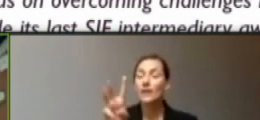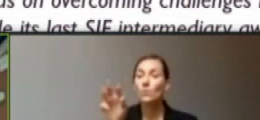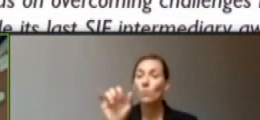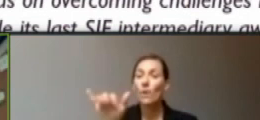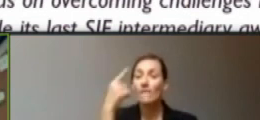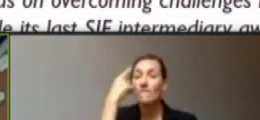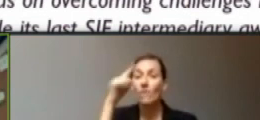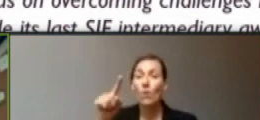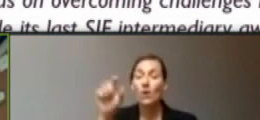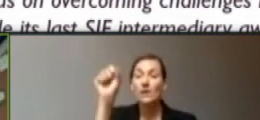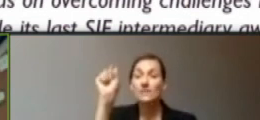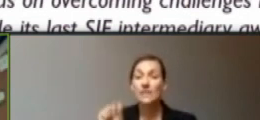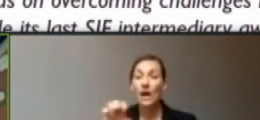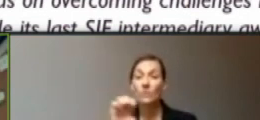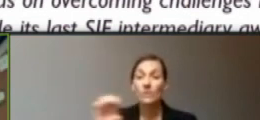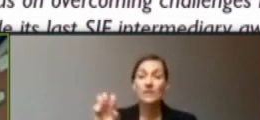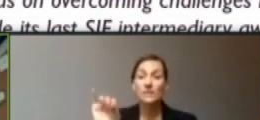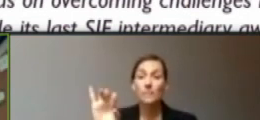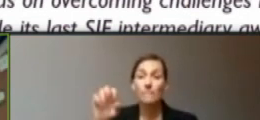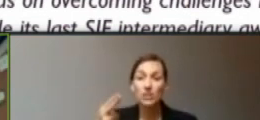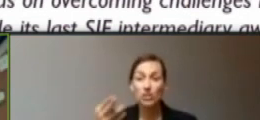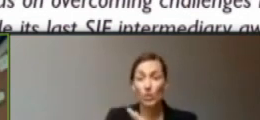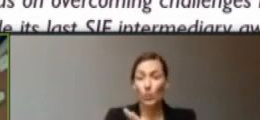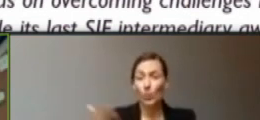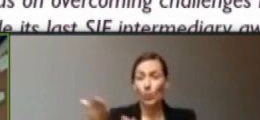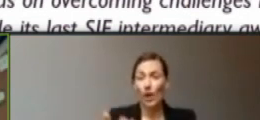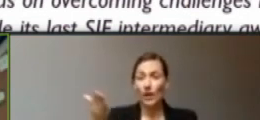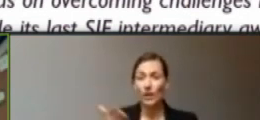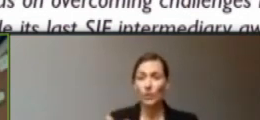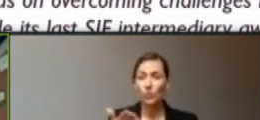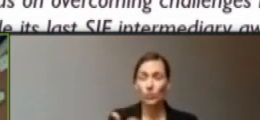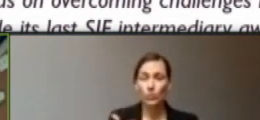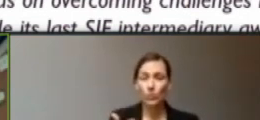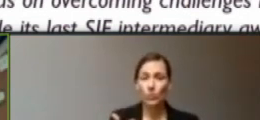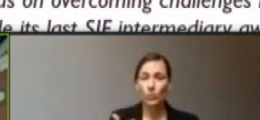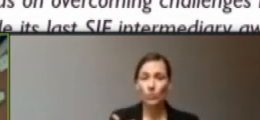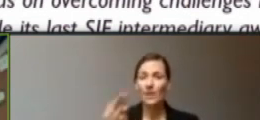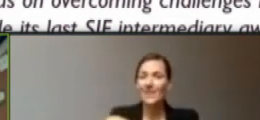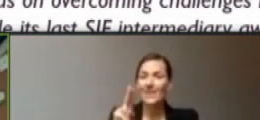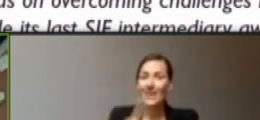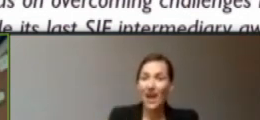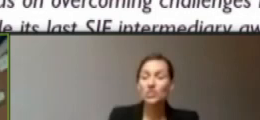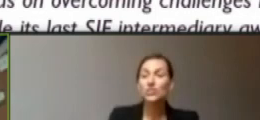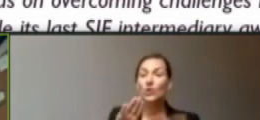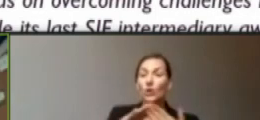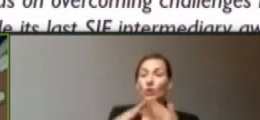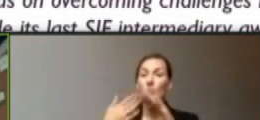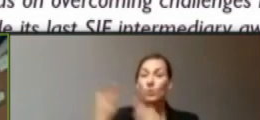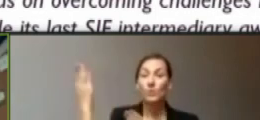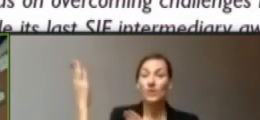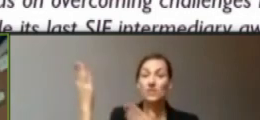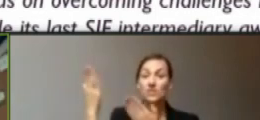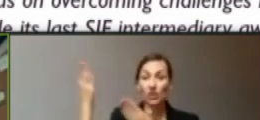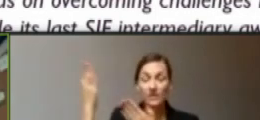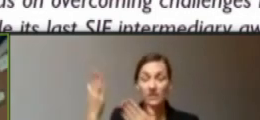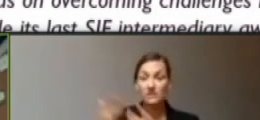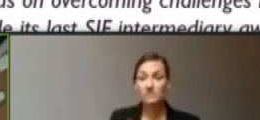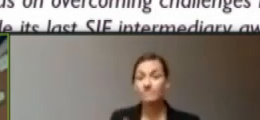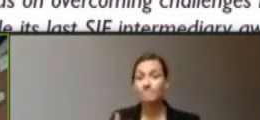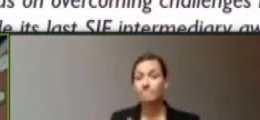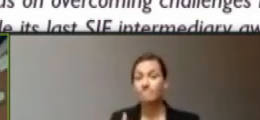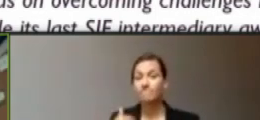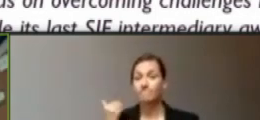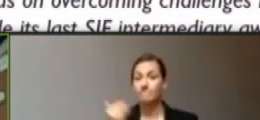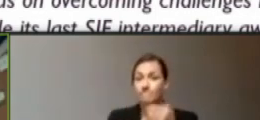The Social Innovation Fund program was run through the Corporation for National and Community Service. It ran from 2010